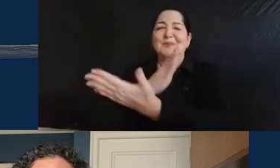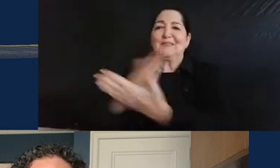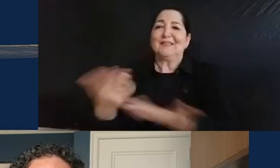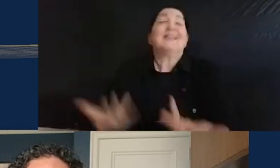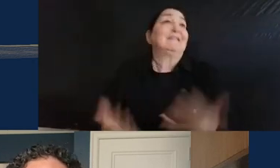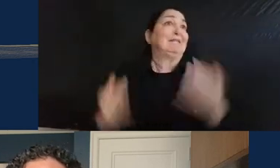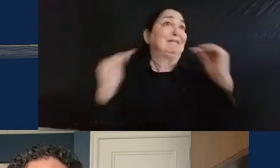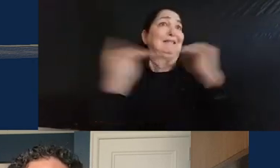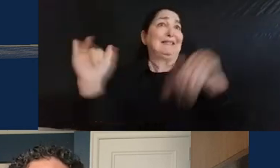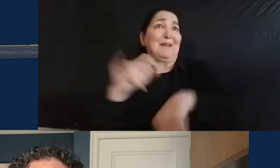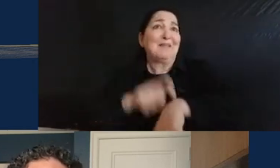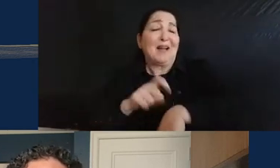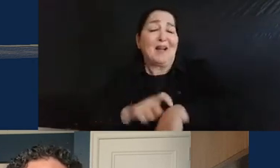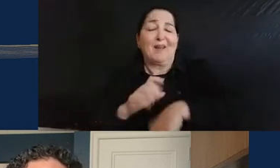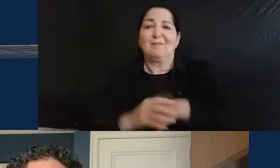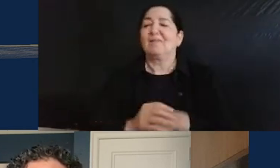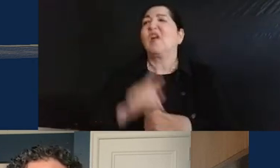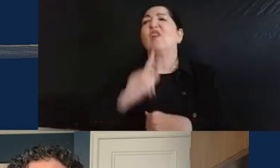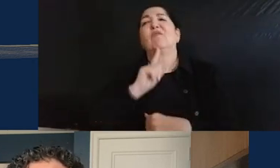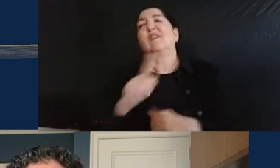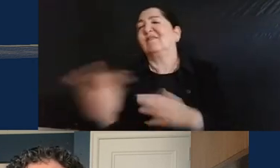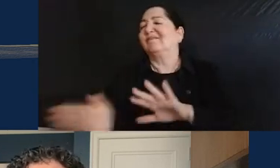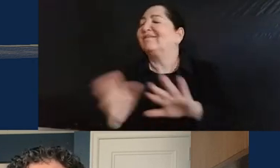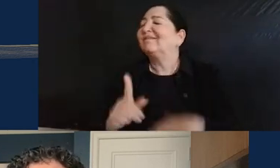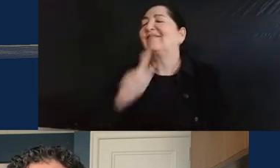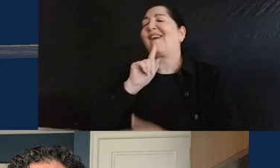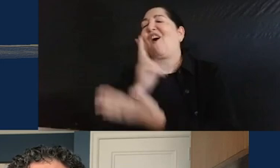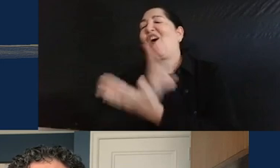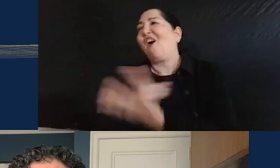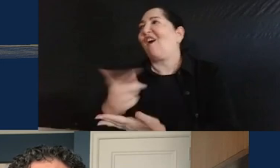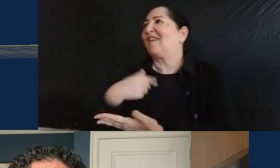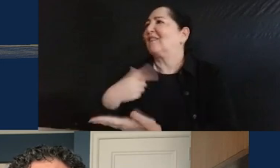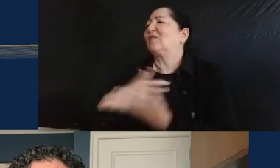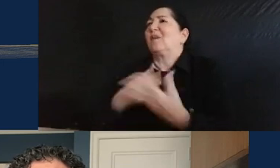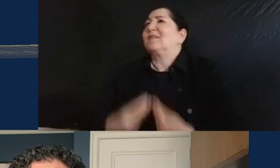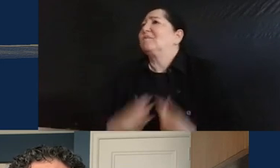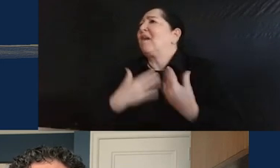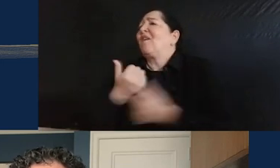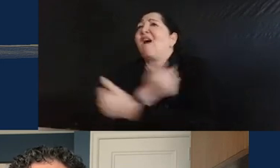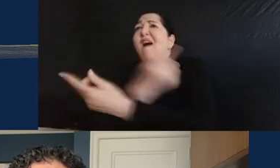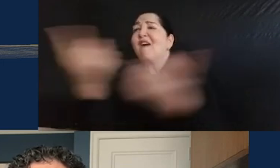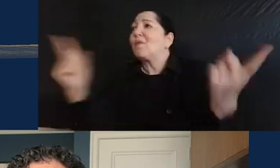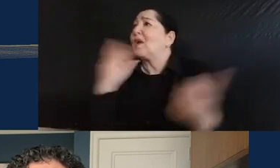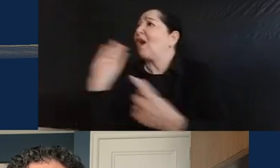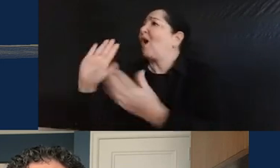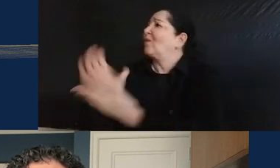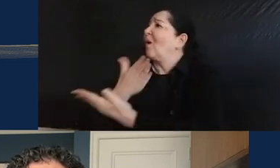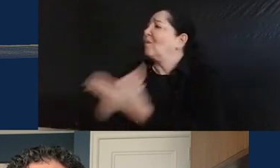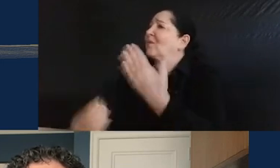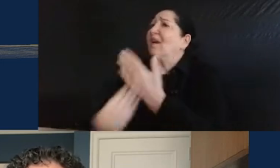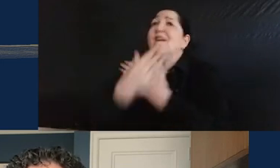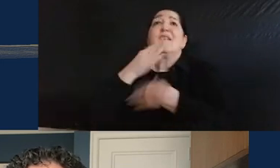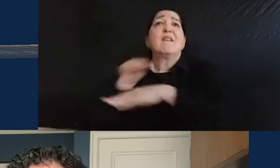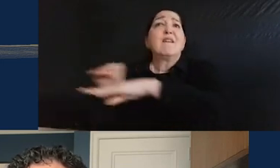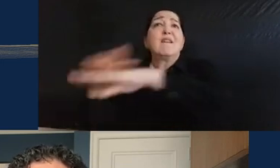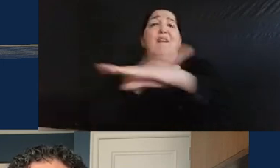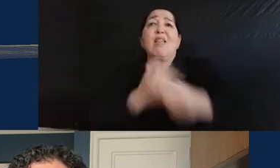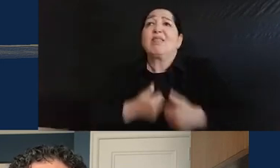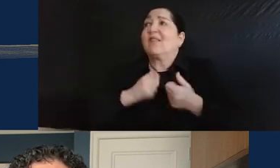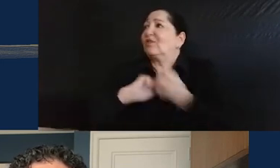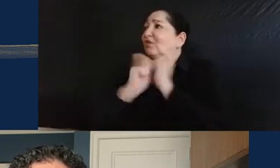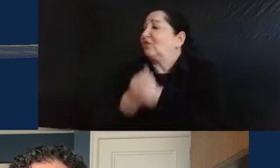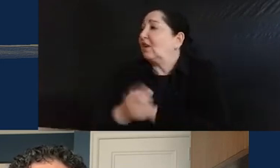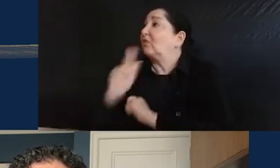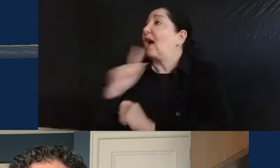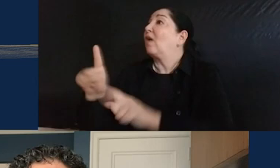can't think of anyone more deserving than you. You inspire everyone around you, and your music has literally changed people's lives. Not to mention,